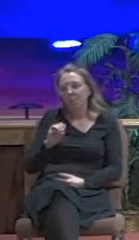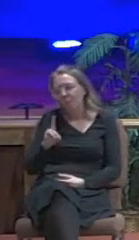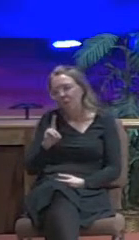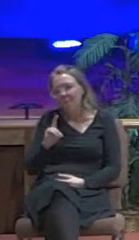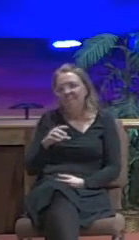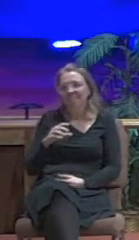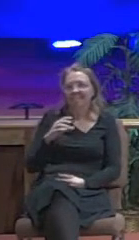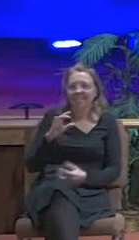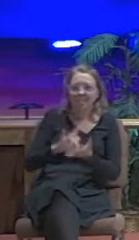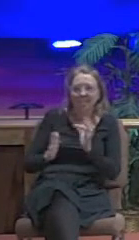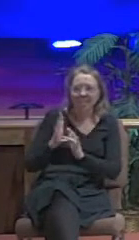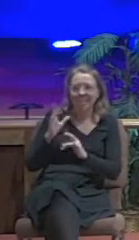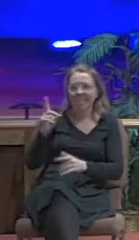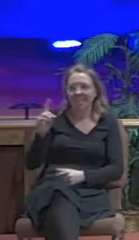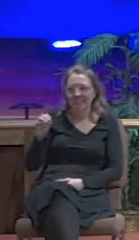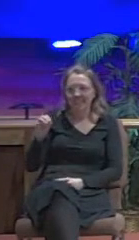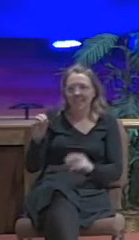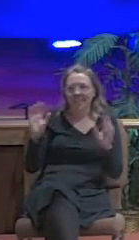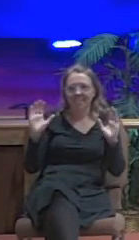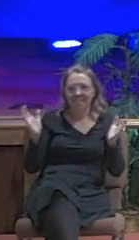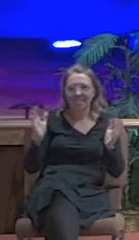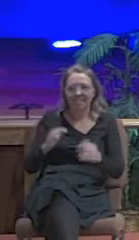I think we need to resurrect that.